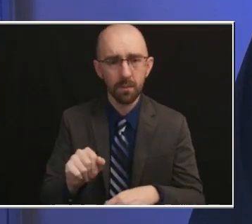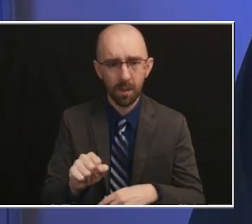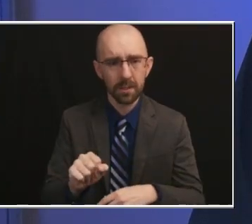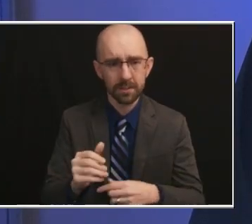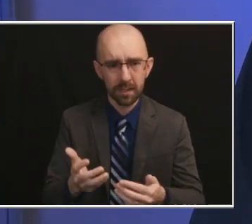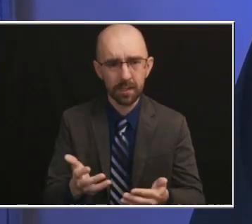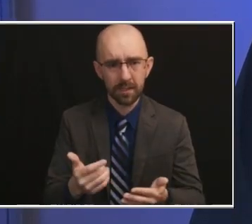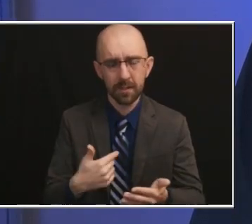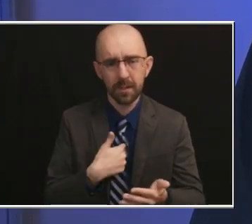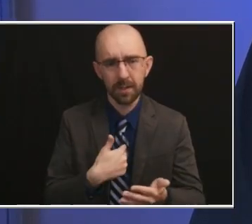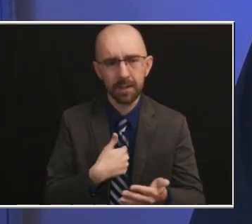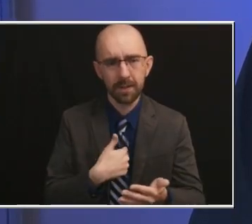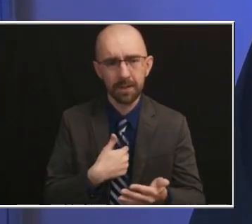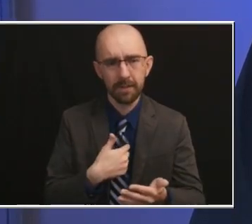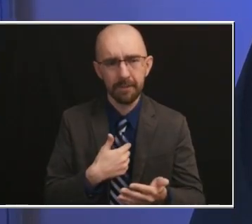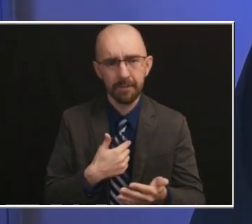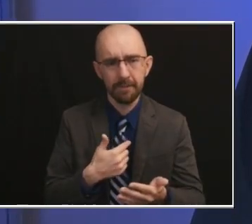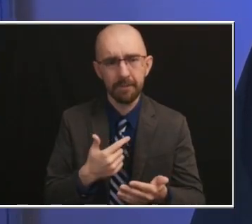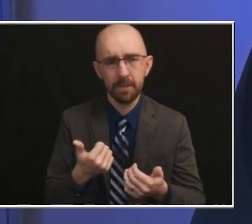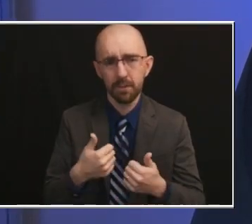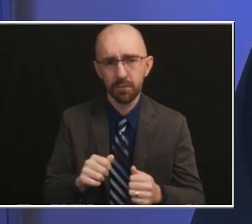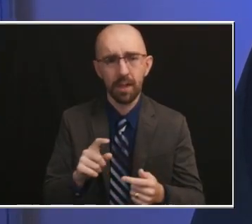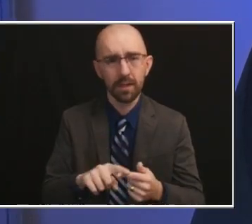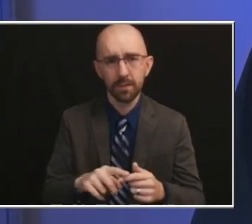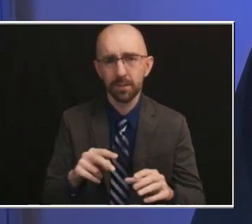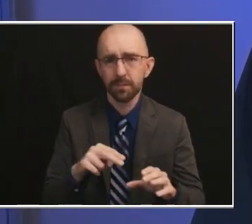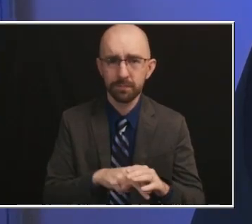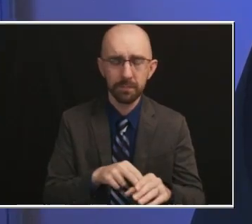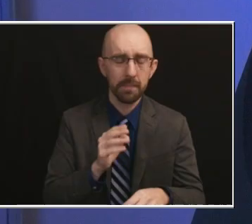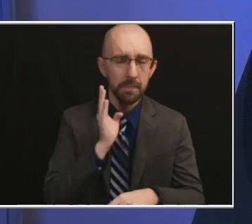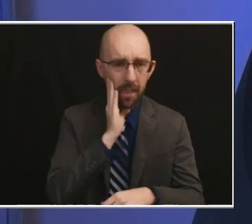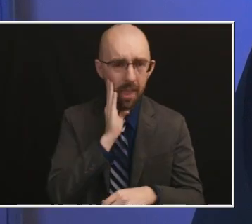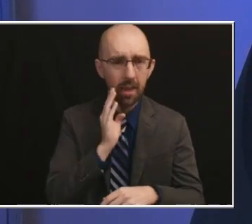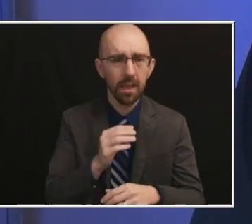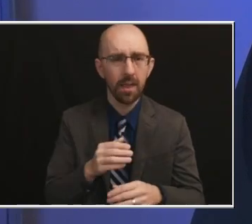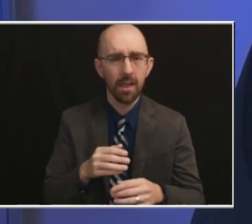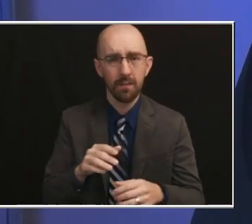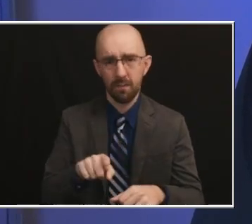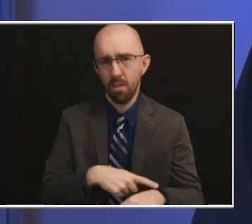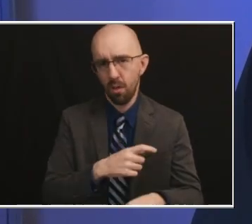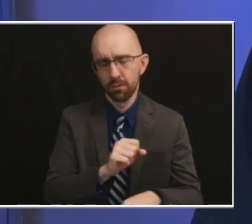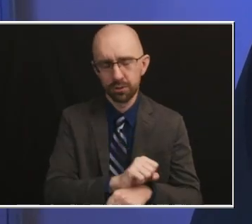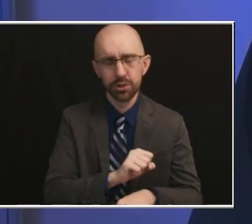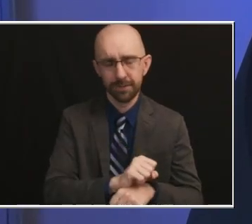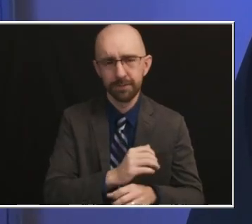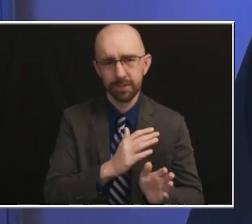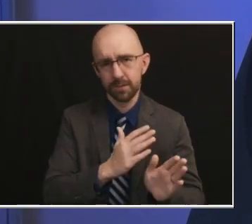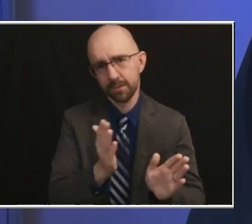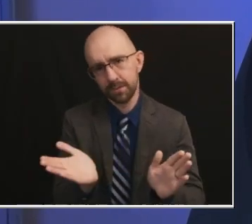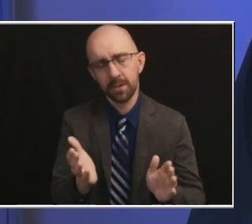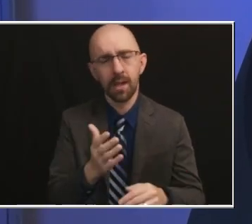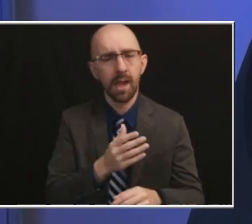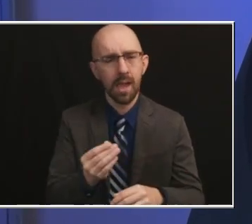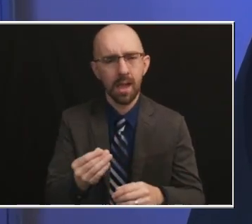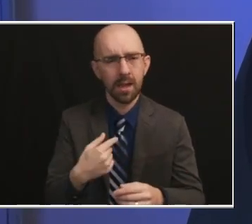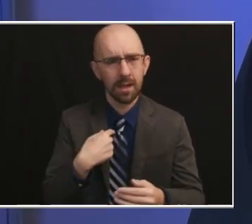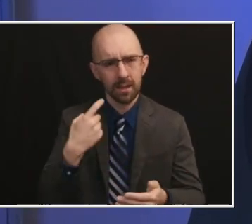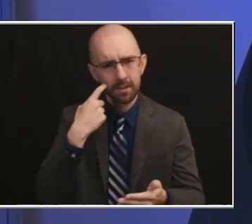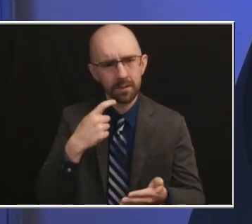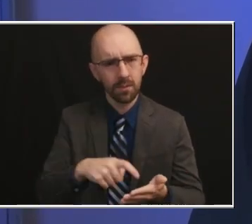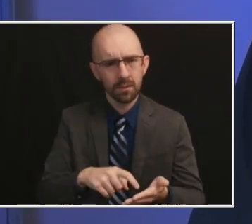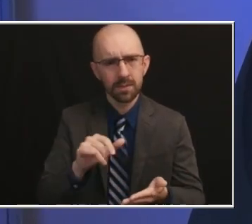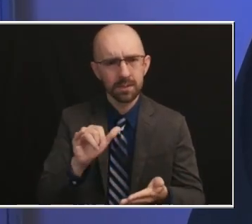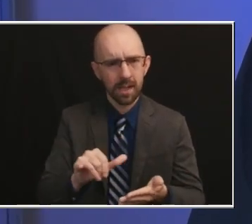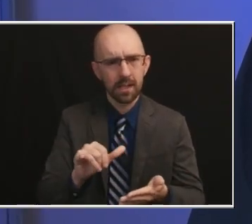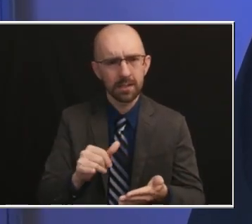I was trying to go to bed after a long shift, and I noticed that